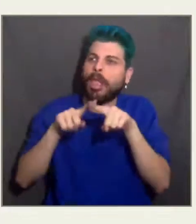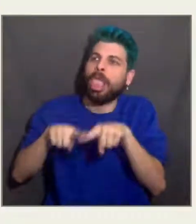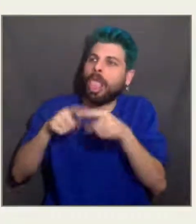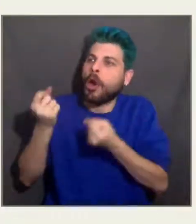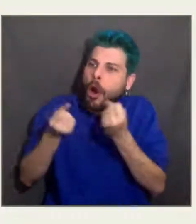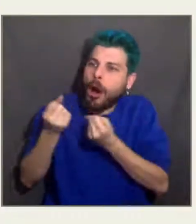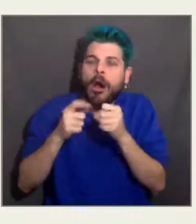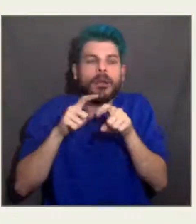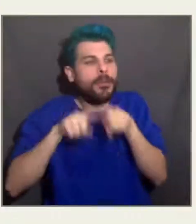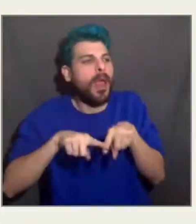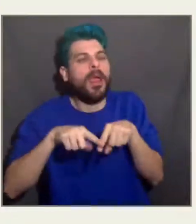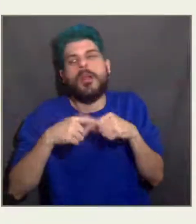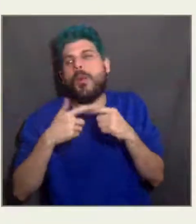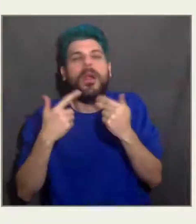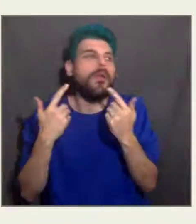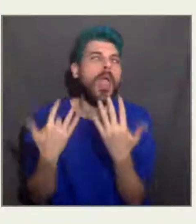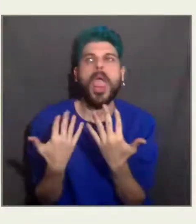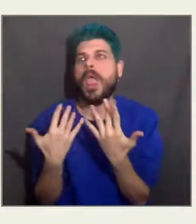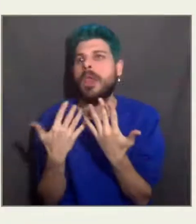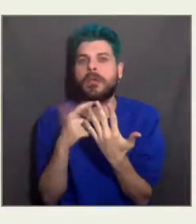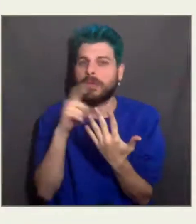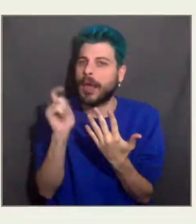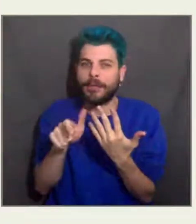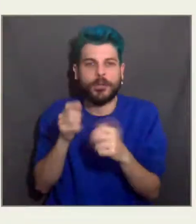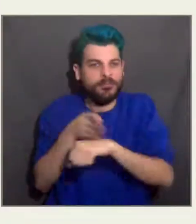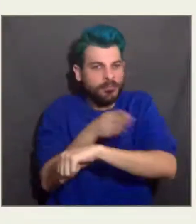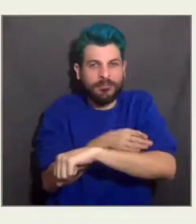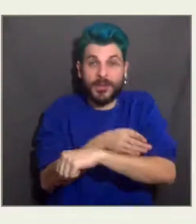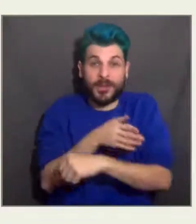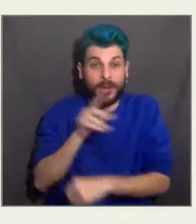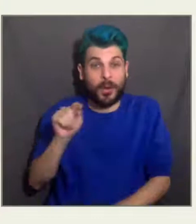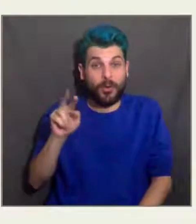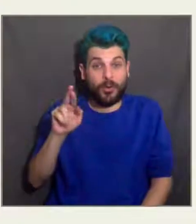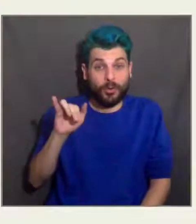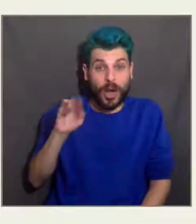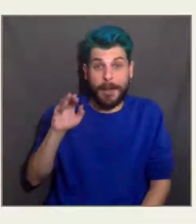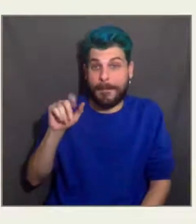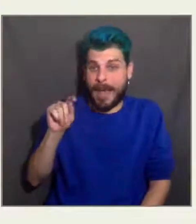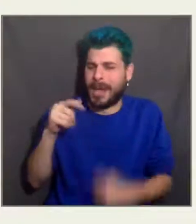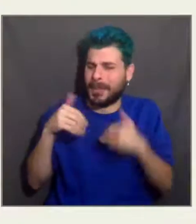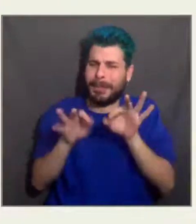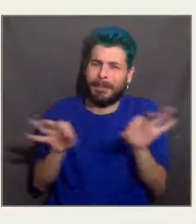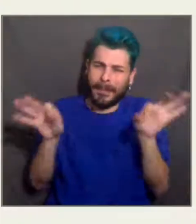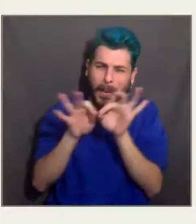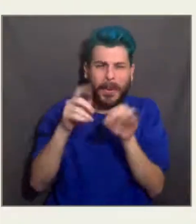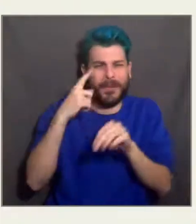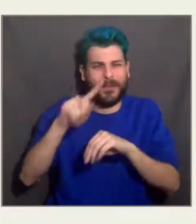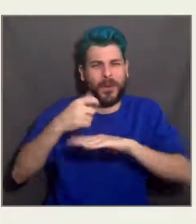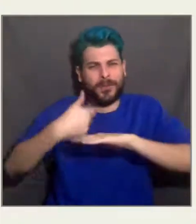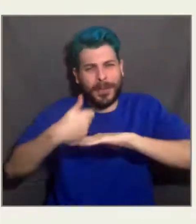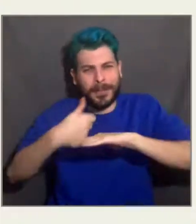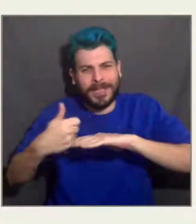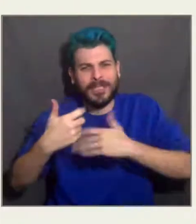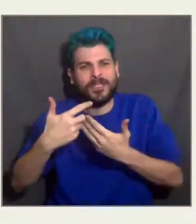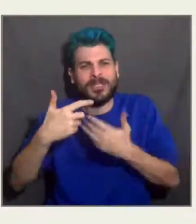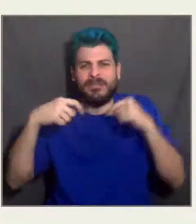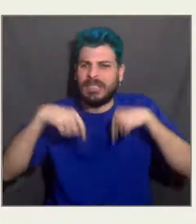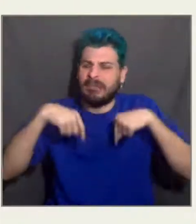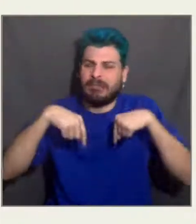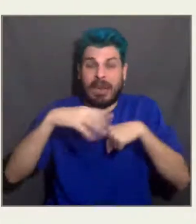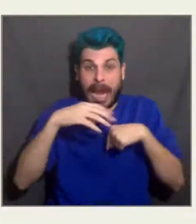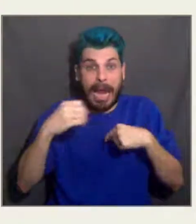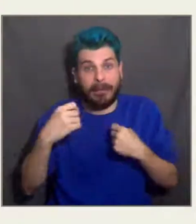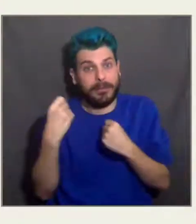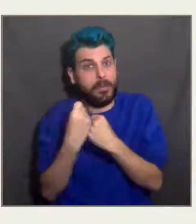part and parcel. They are the backbone, I would say, of our transportation system of this region, and they help on the development